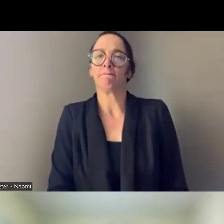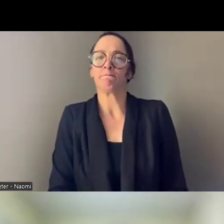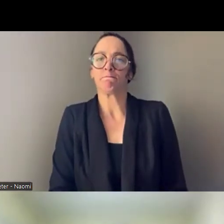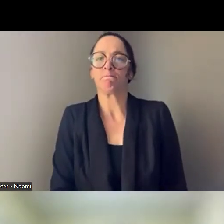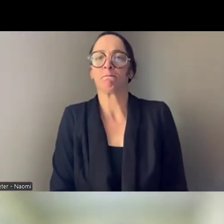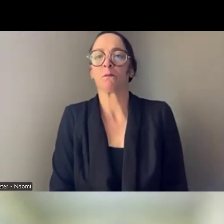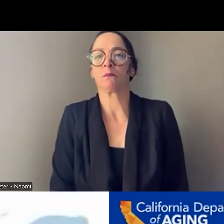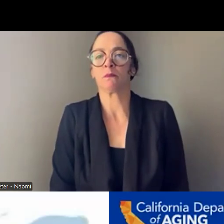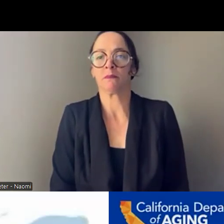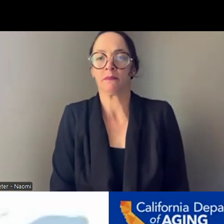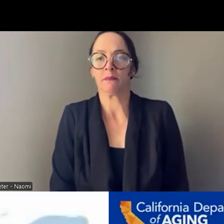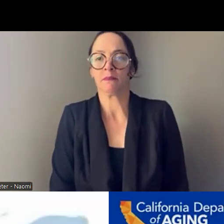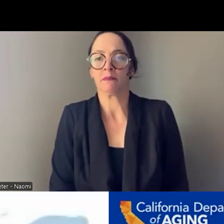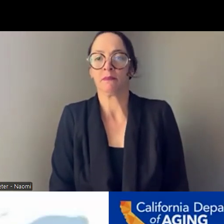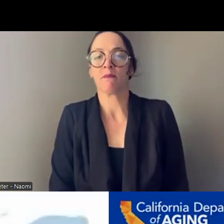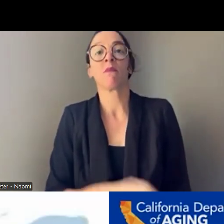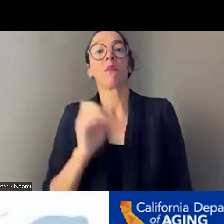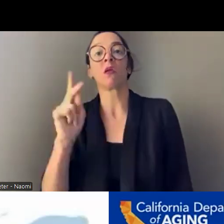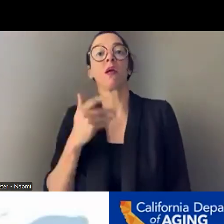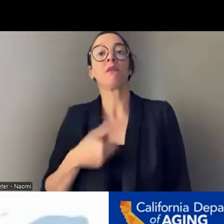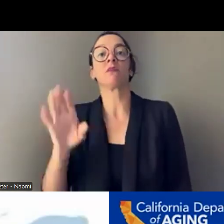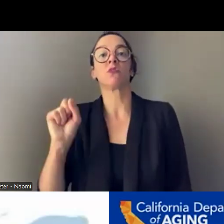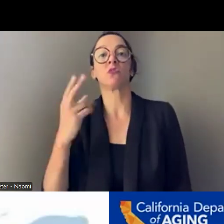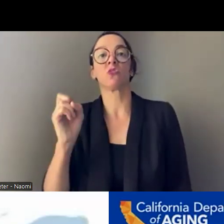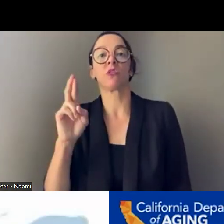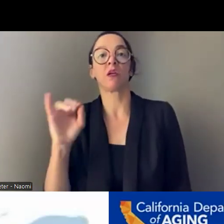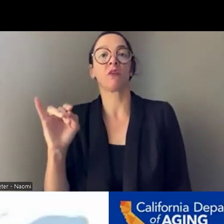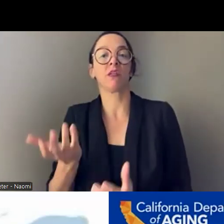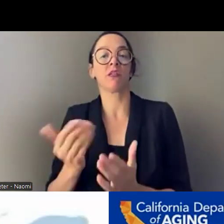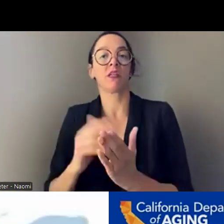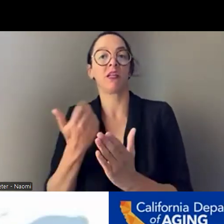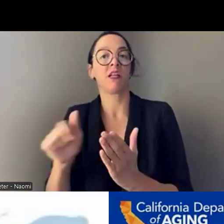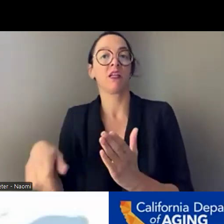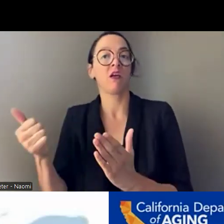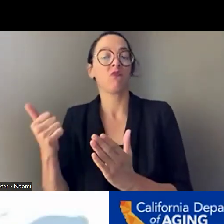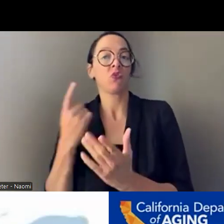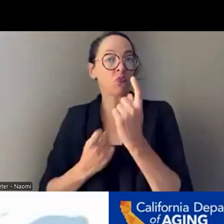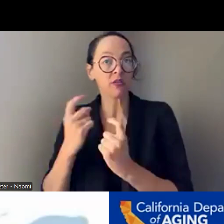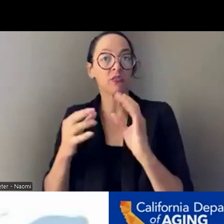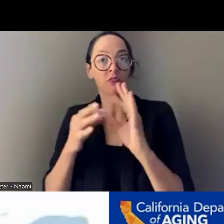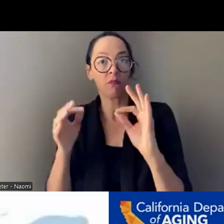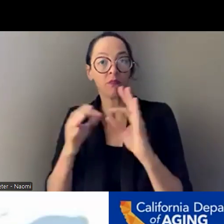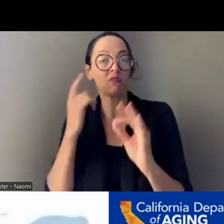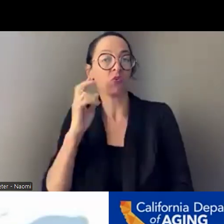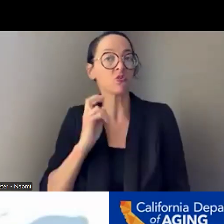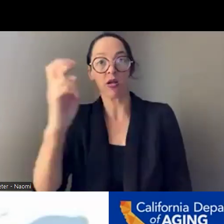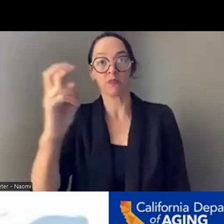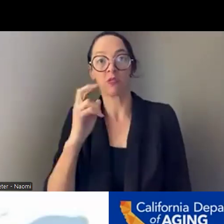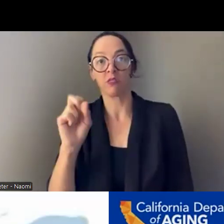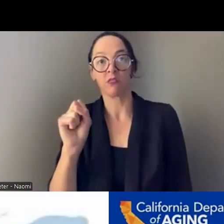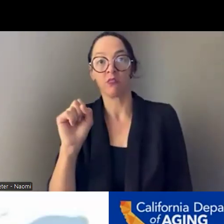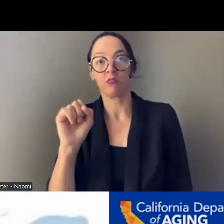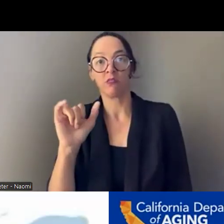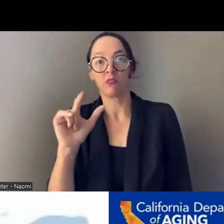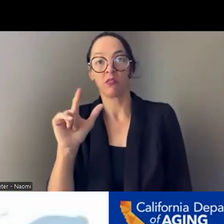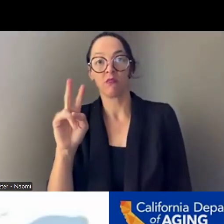Okay, this is Sherry again. Any other questions or comments for transportation? Sylvia, I see your hand back up, or is that you hadn't